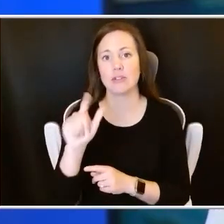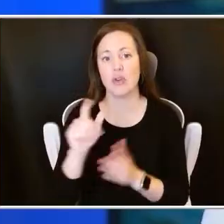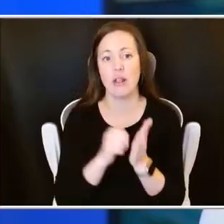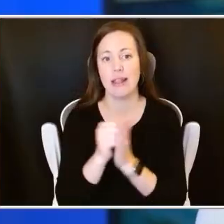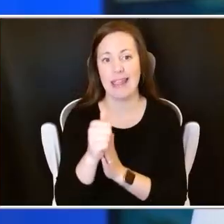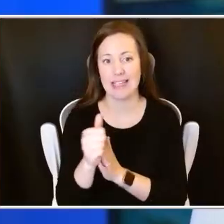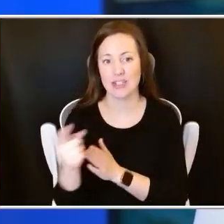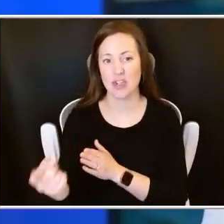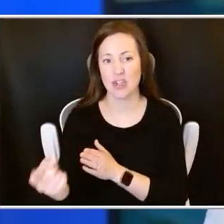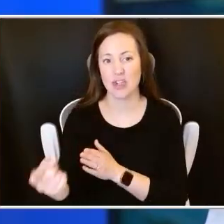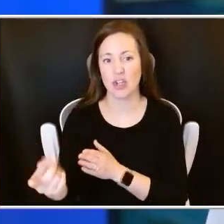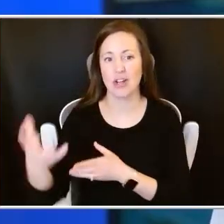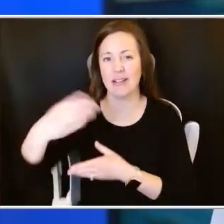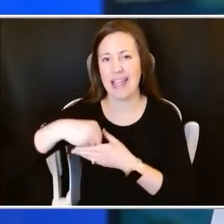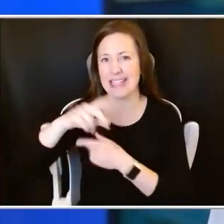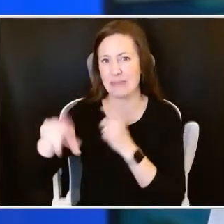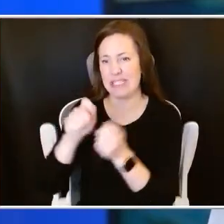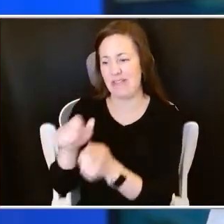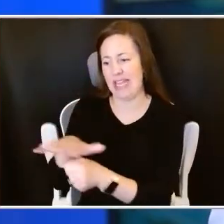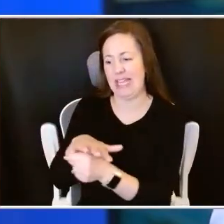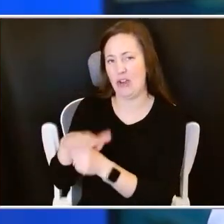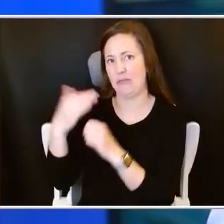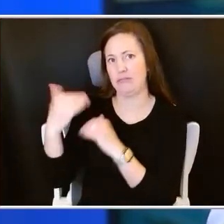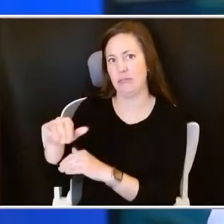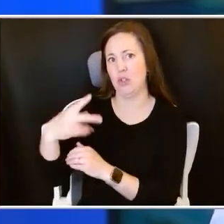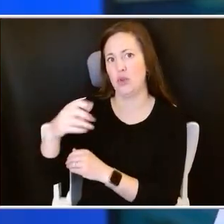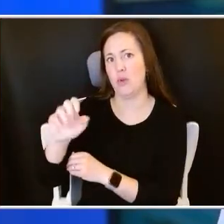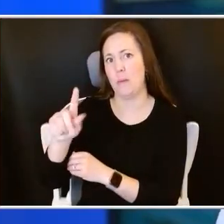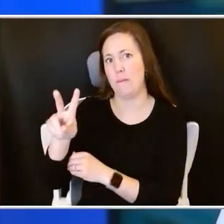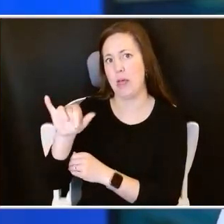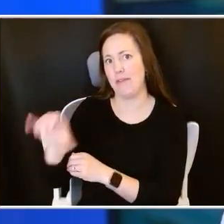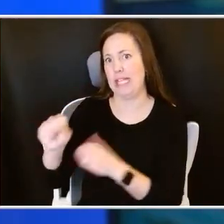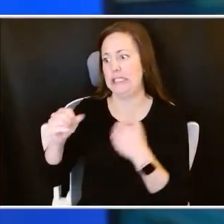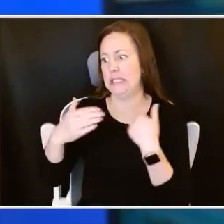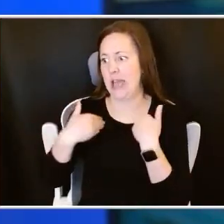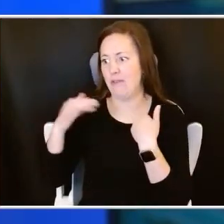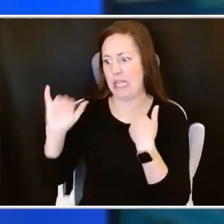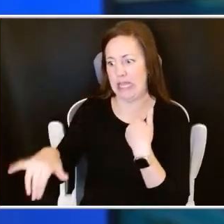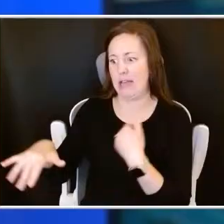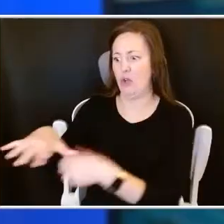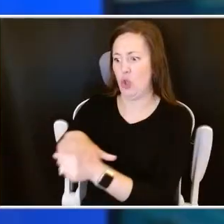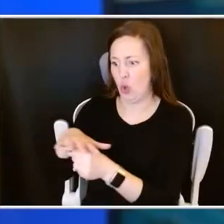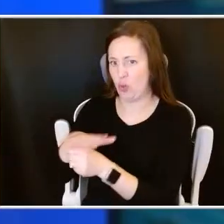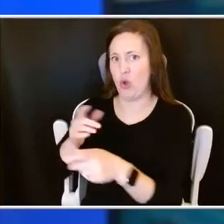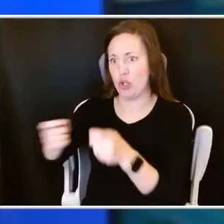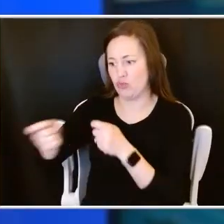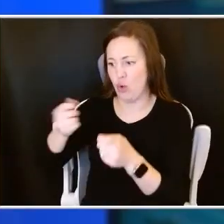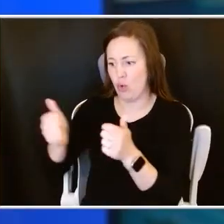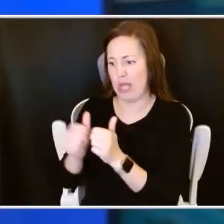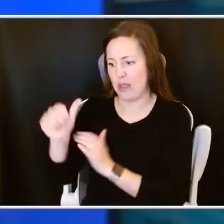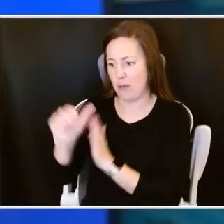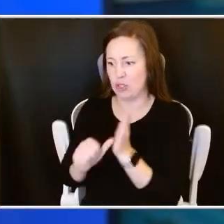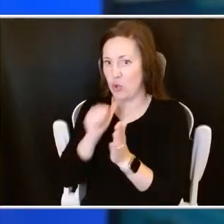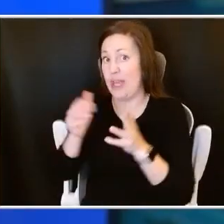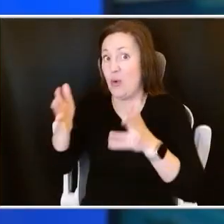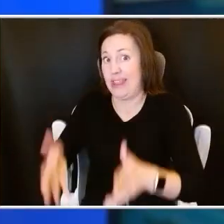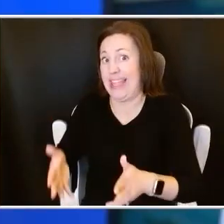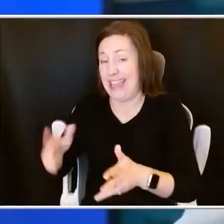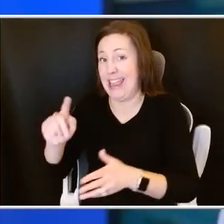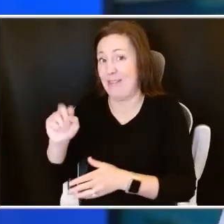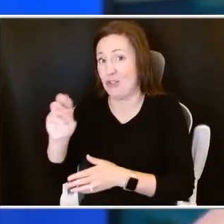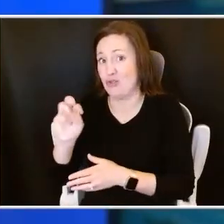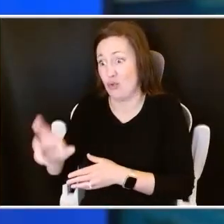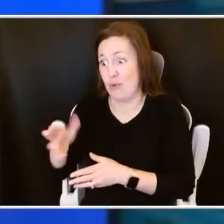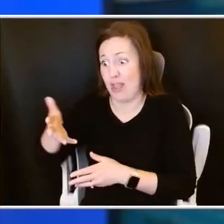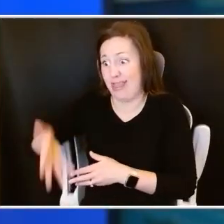of the pelvis, and getting that local control, getting that to where when we go in there and operate, we don't leave any tumor cells behind is of utmost importance. We